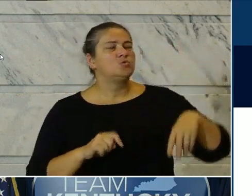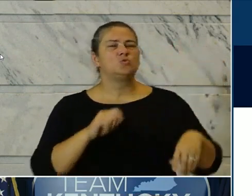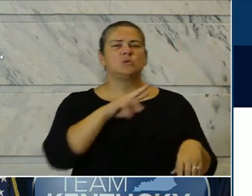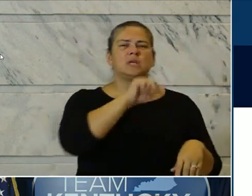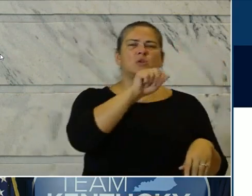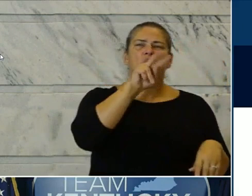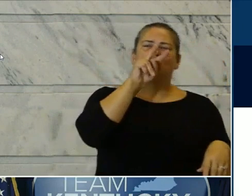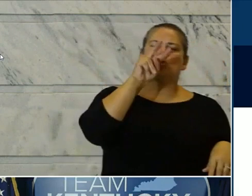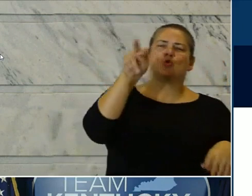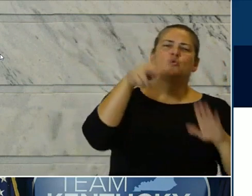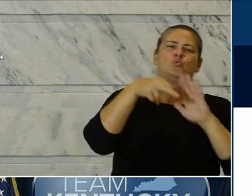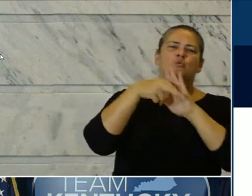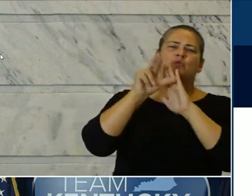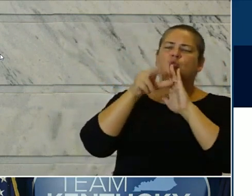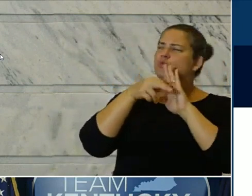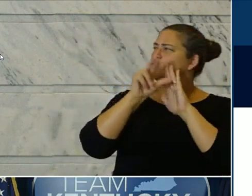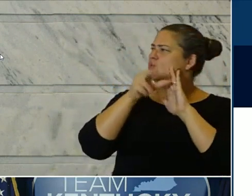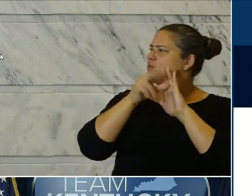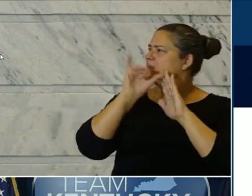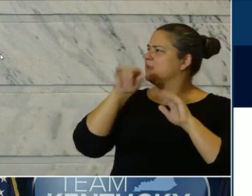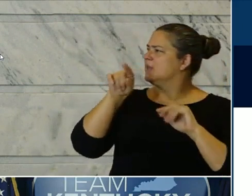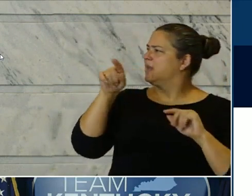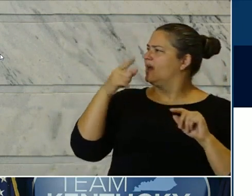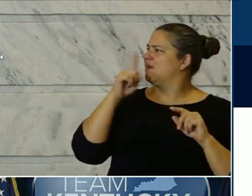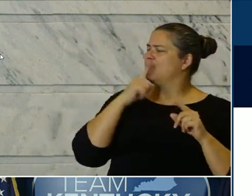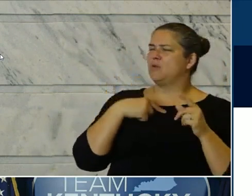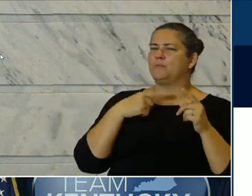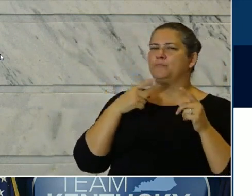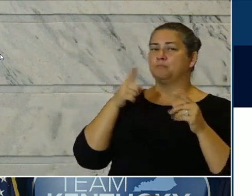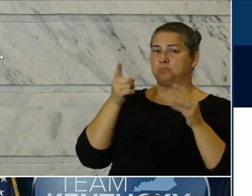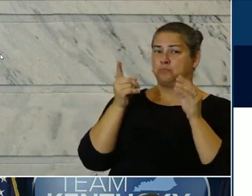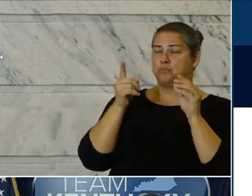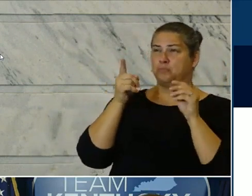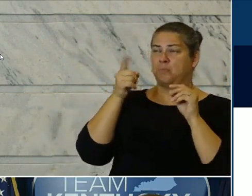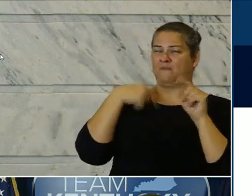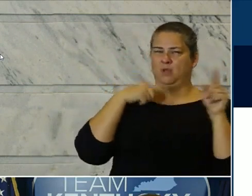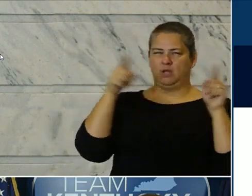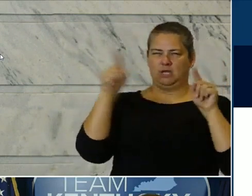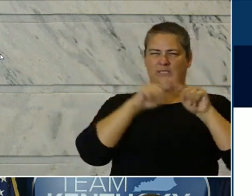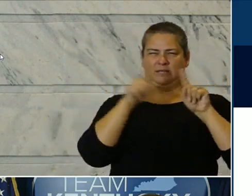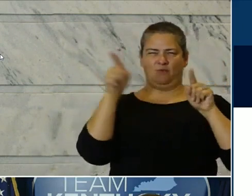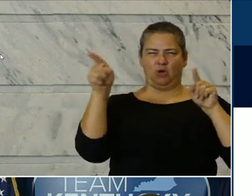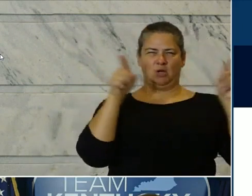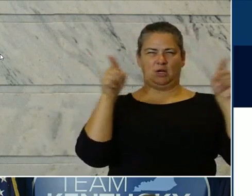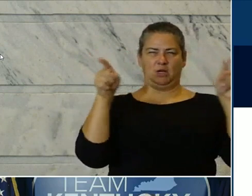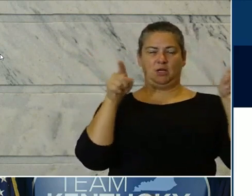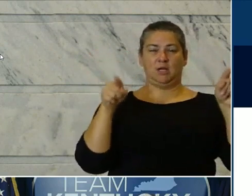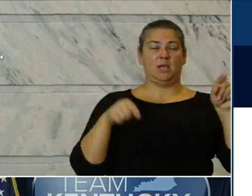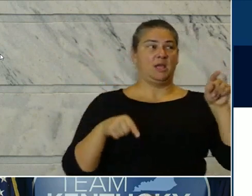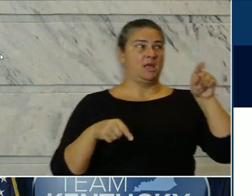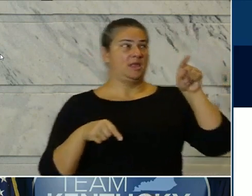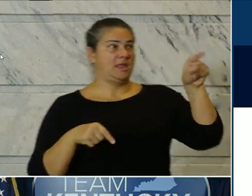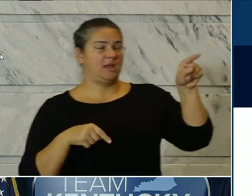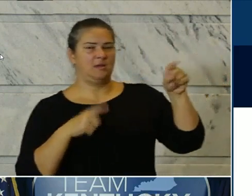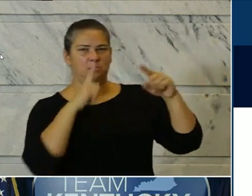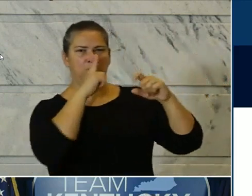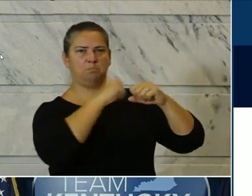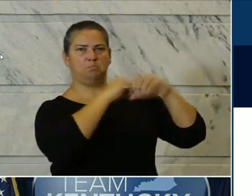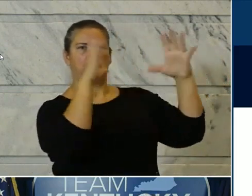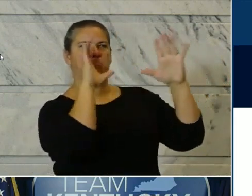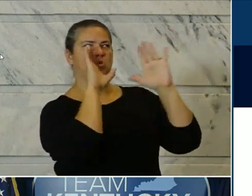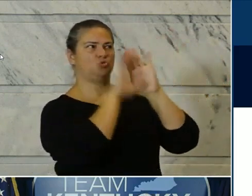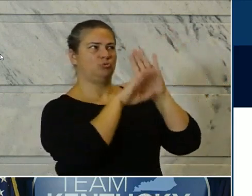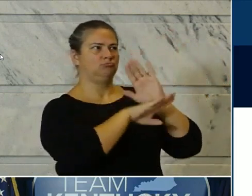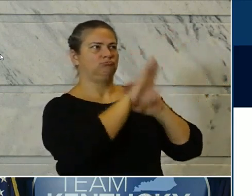So this is the more accurate number, but doesn't give you that day-to-day or week-to-week picture. 53